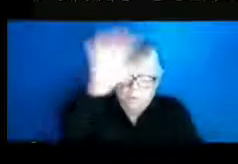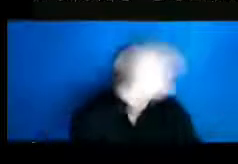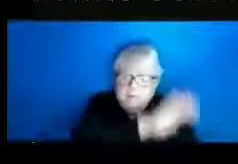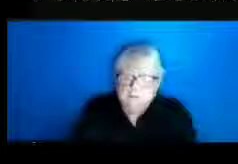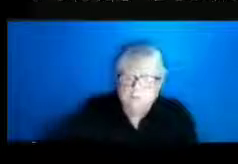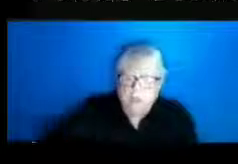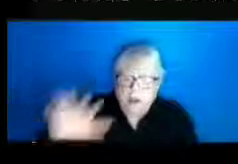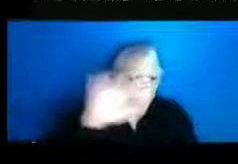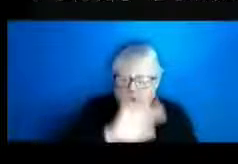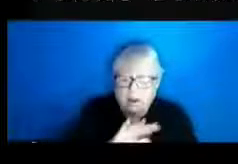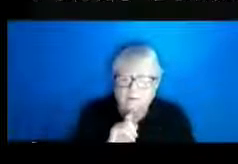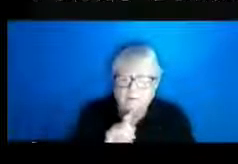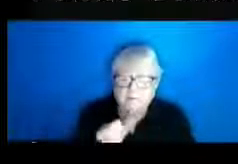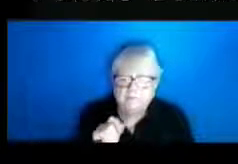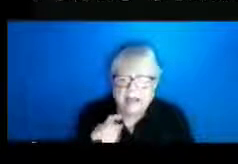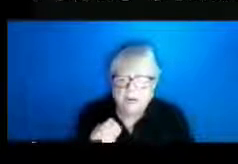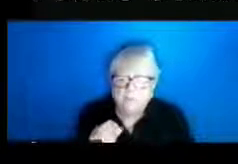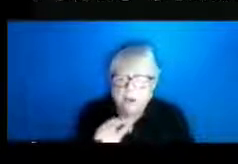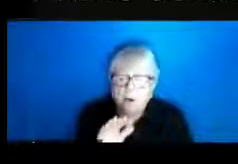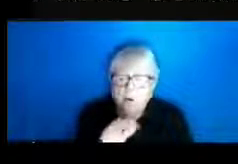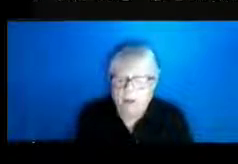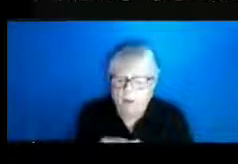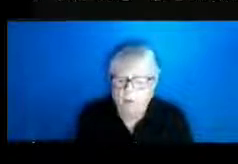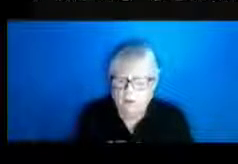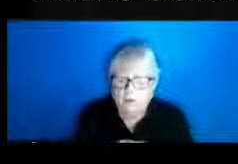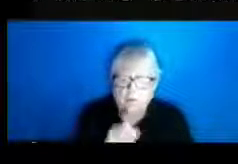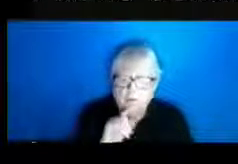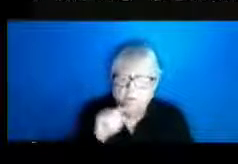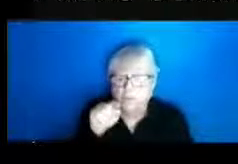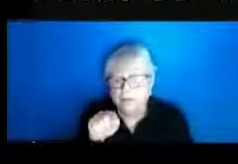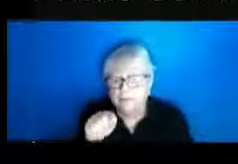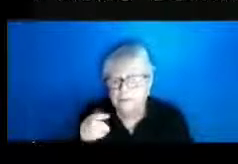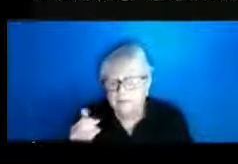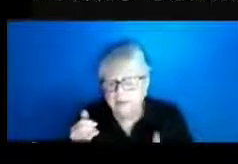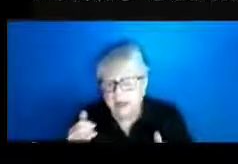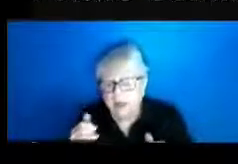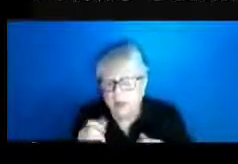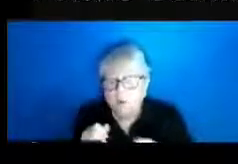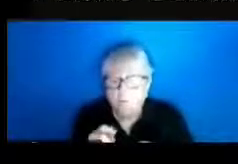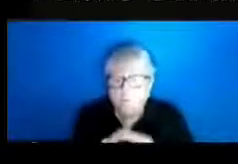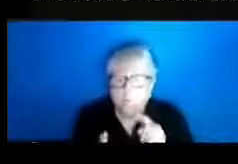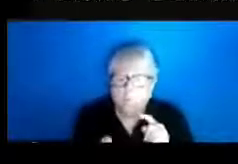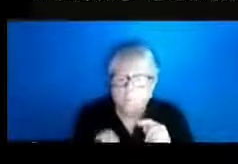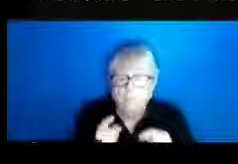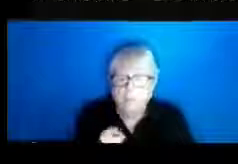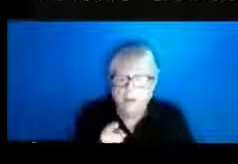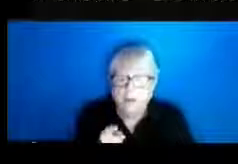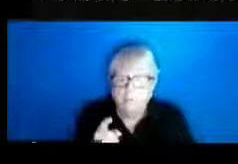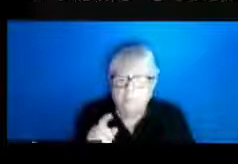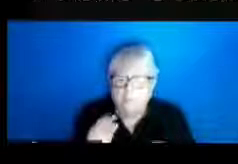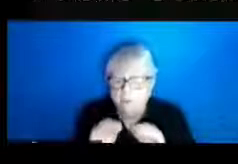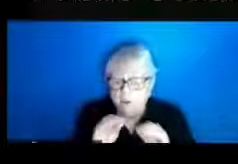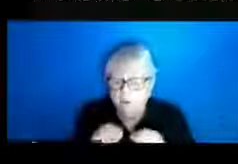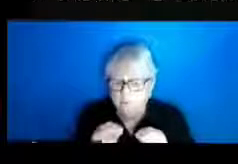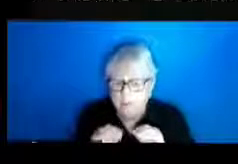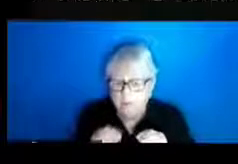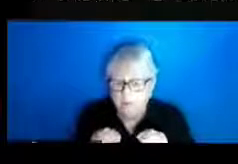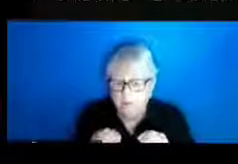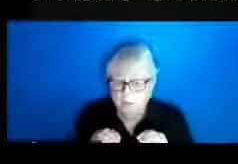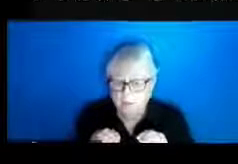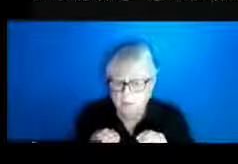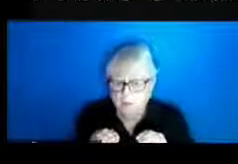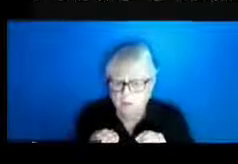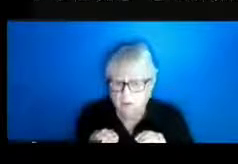downtown Sacramento area. So this is the neighborhood maps I will be skipping, but this will be included in the packet for review after my